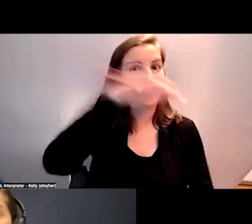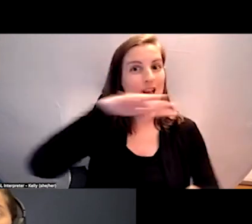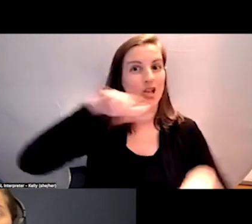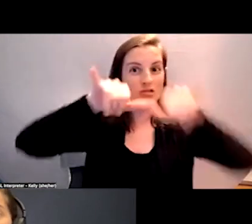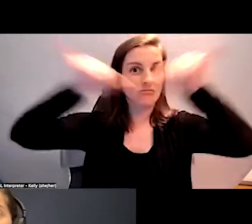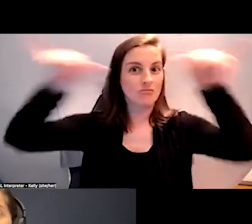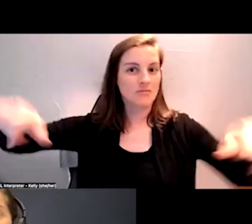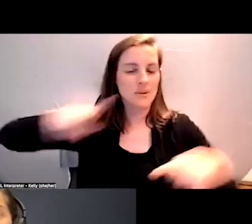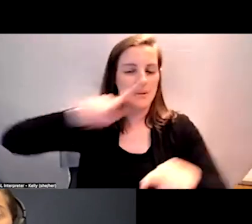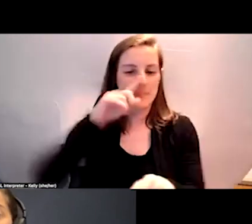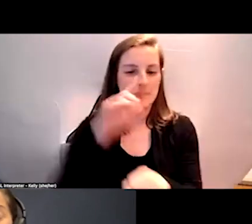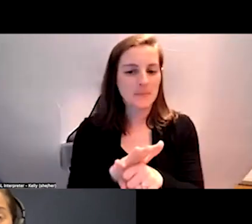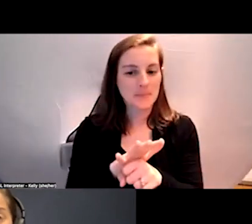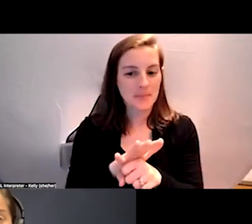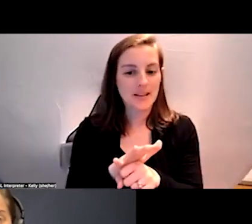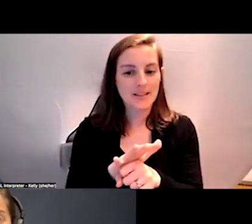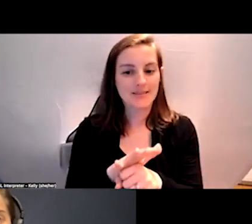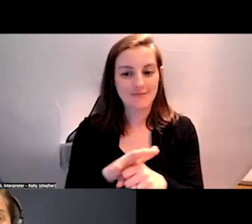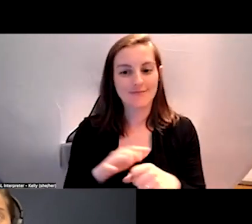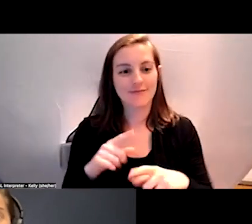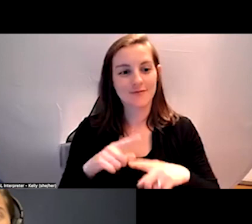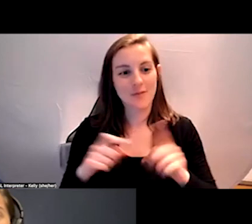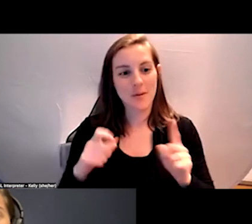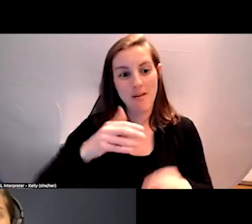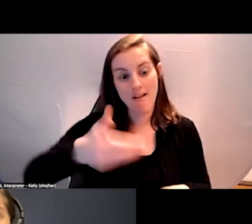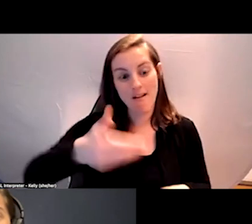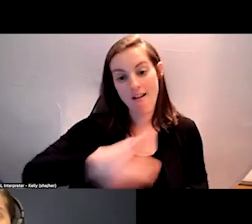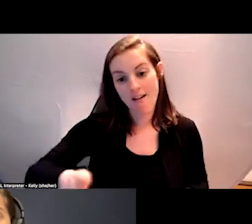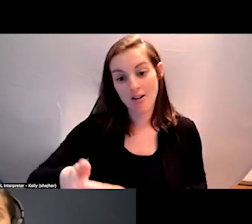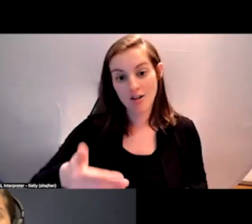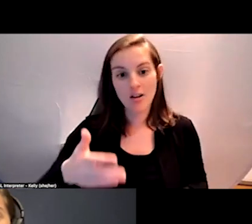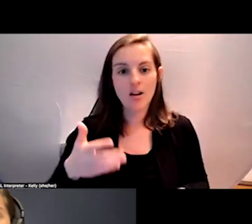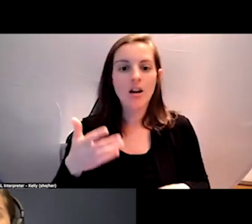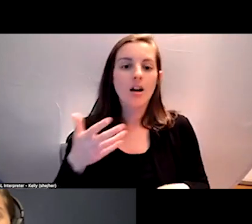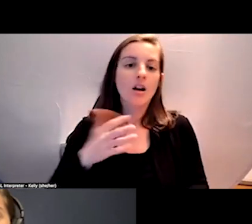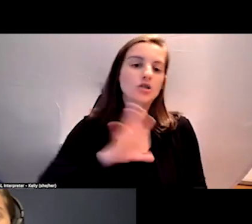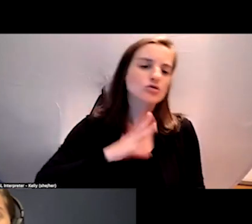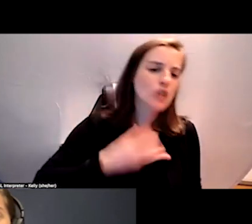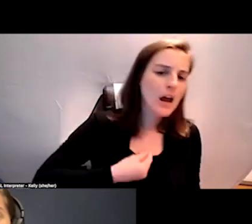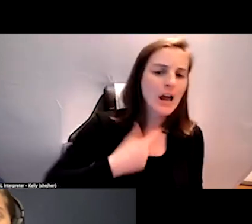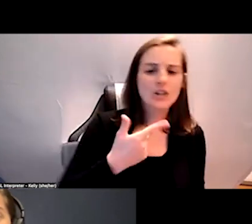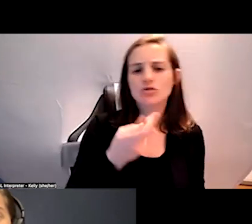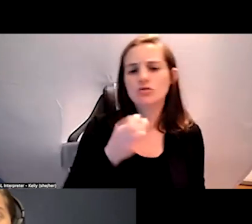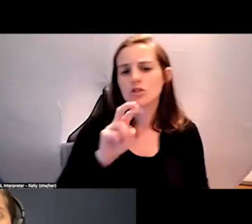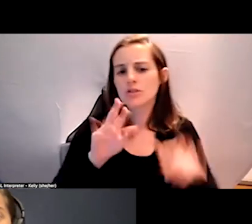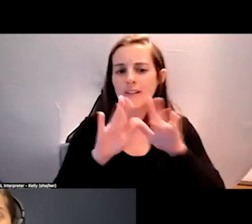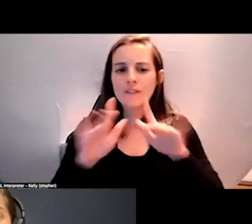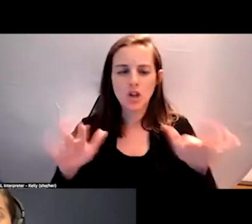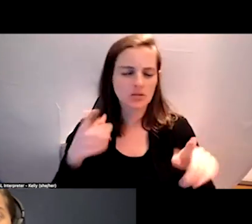hiring. You won't be able to necessarily know if someone's trans or gender diverse or